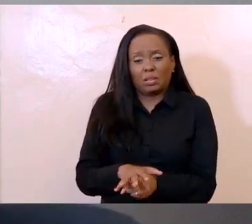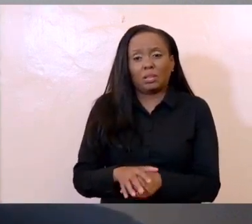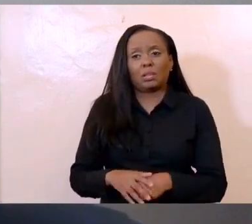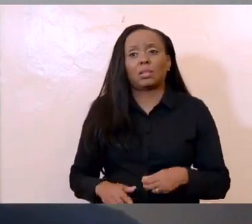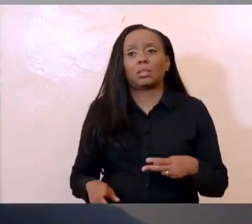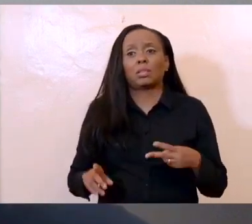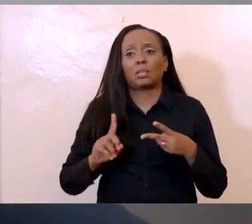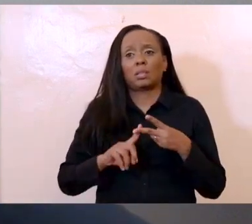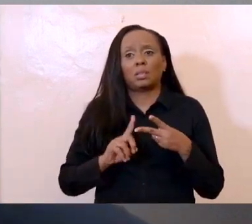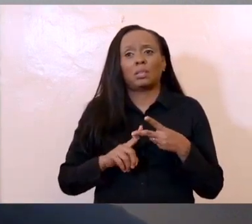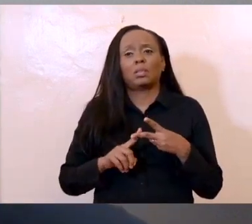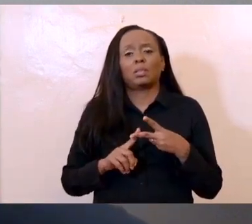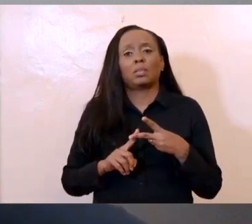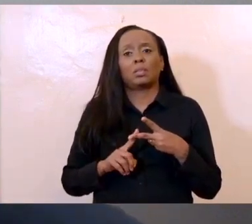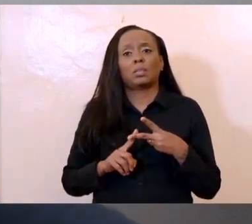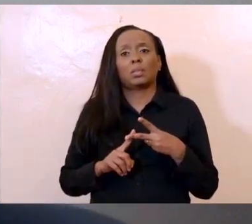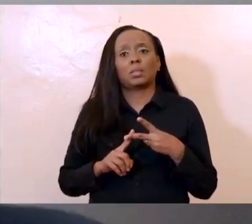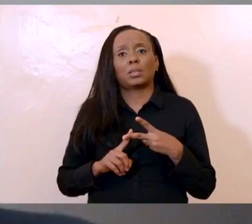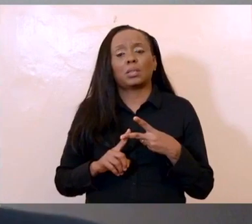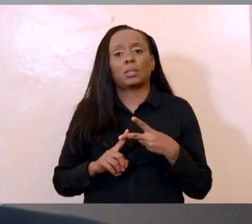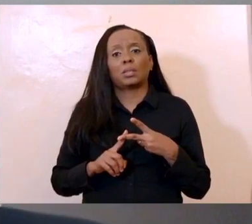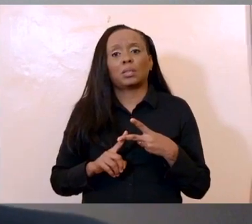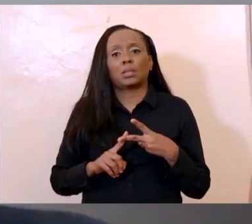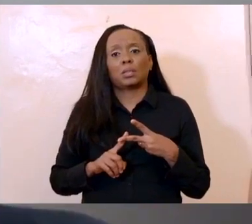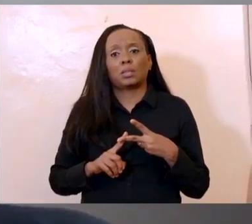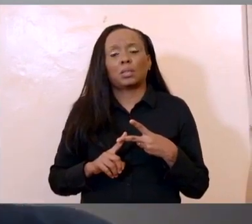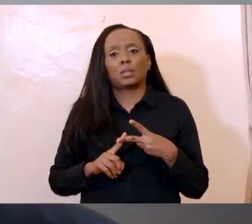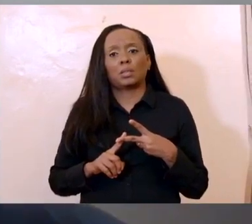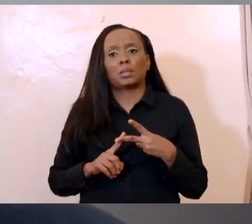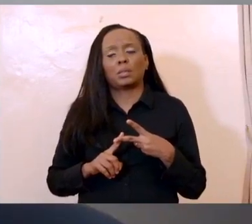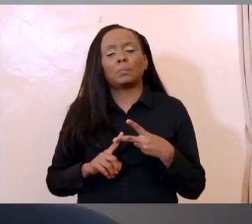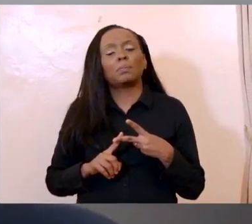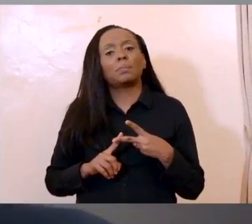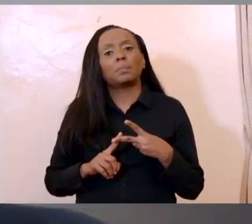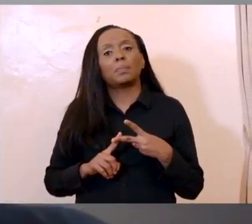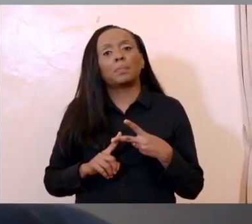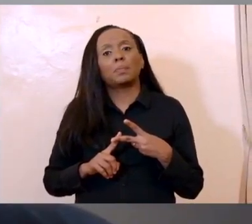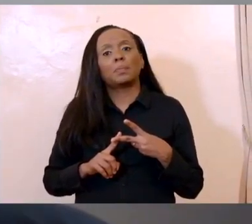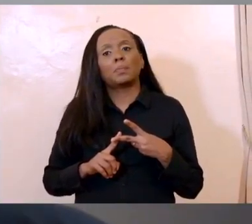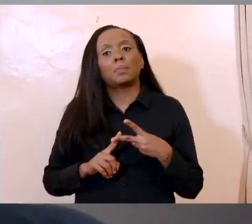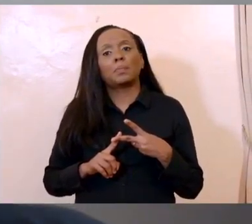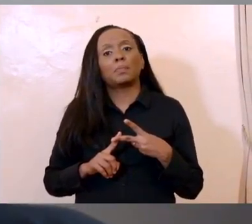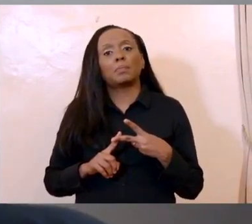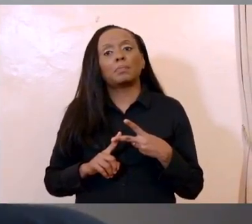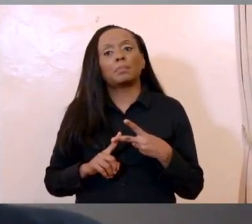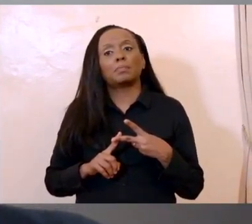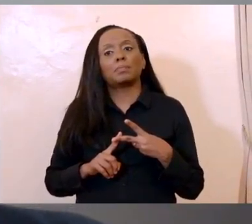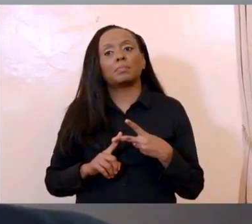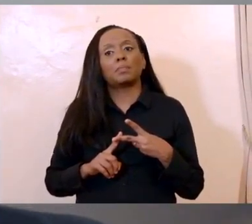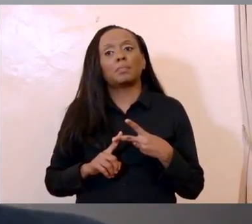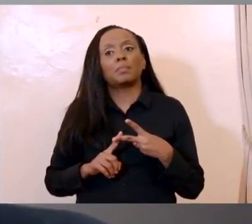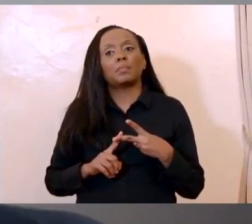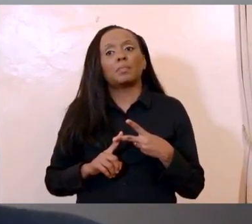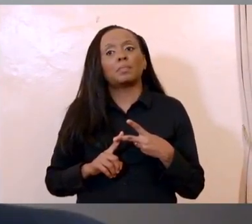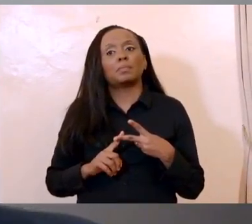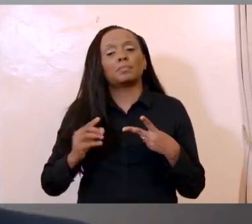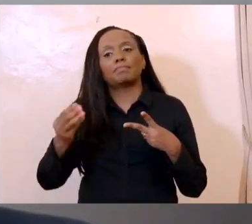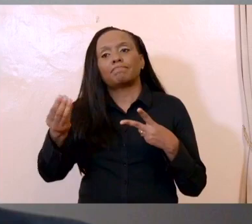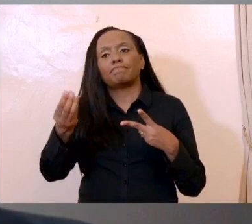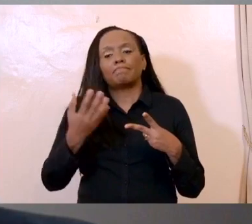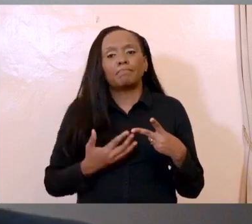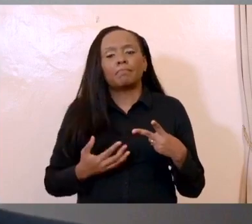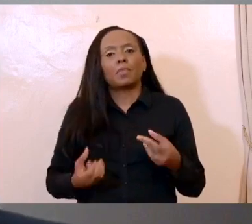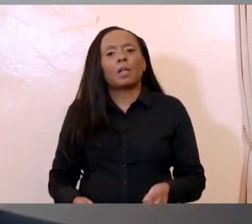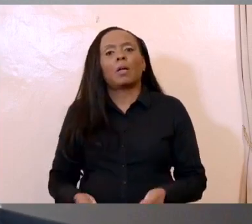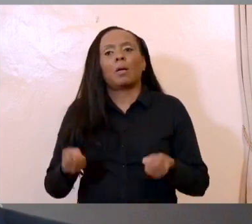your mapping of cases, could you give us a broad perspective of how many constituencies have